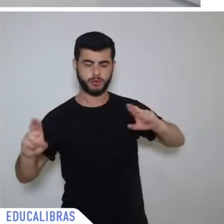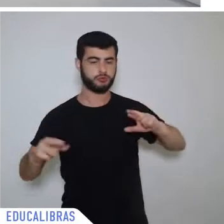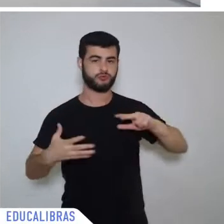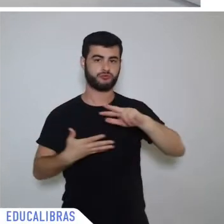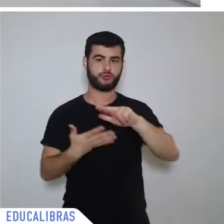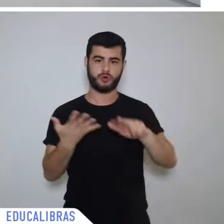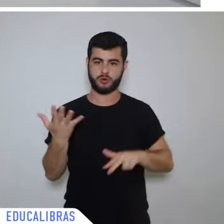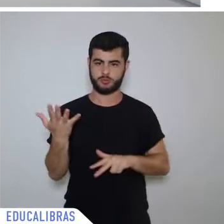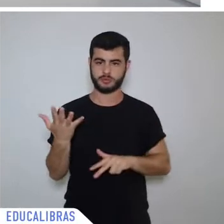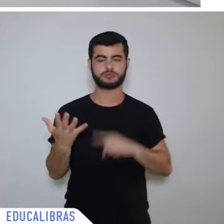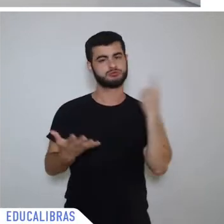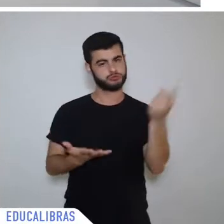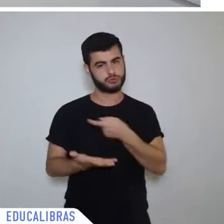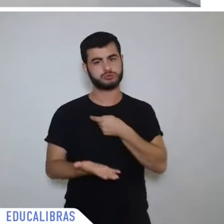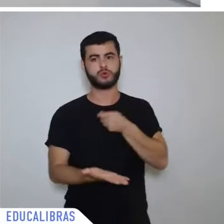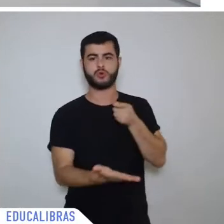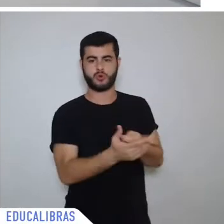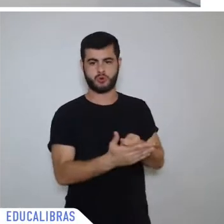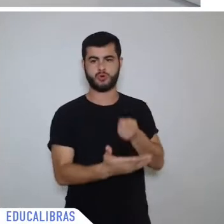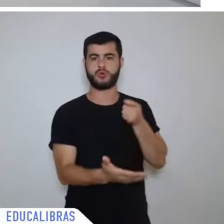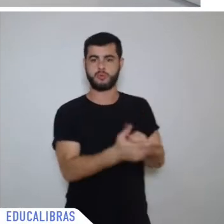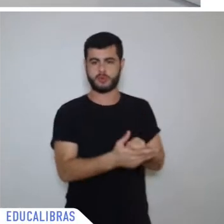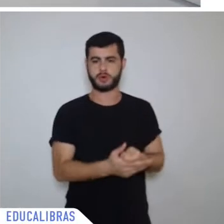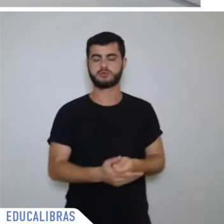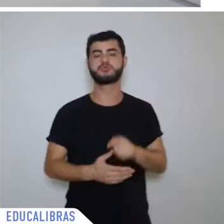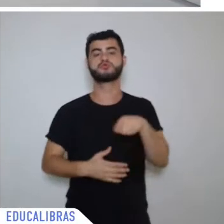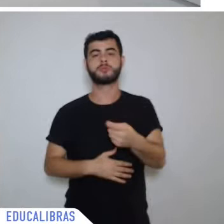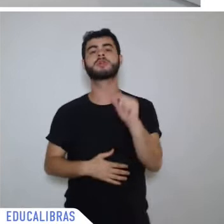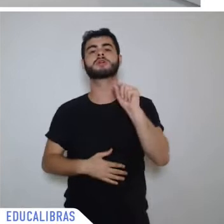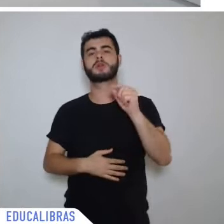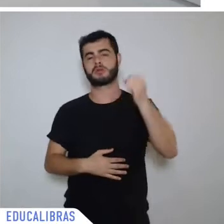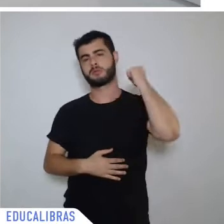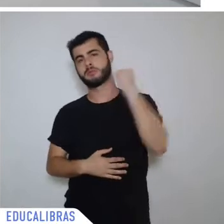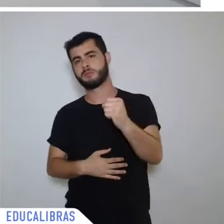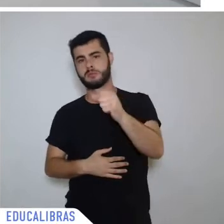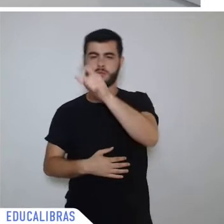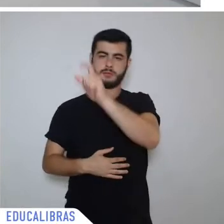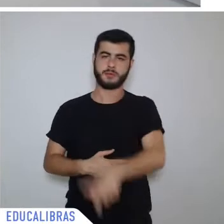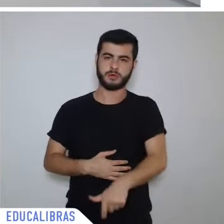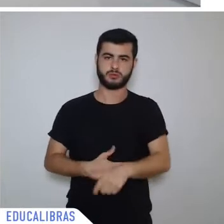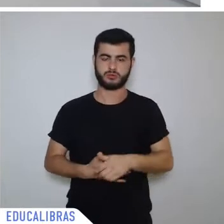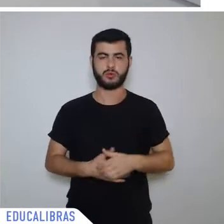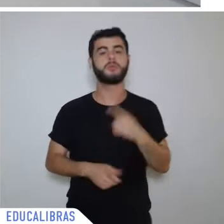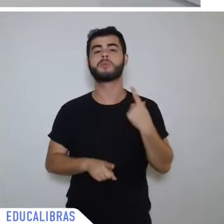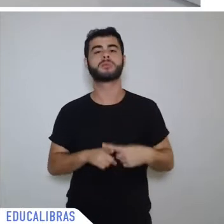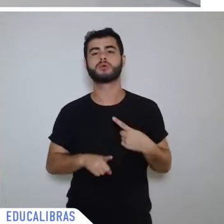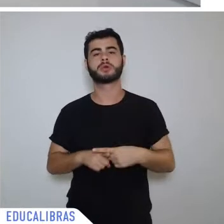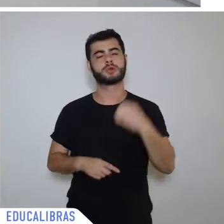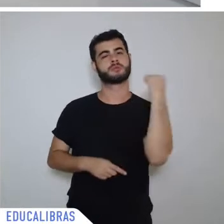way. We are with intermittent demands on